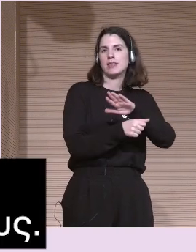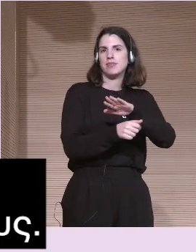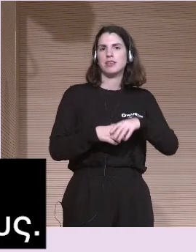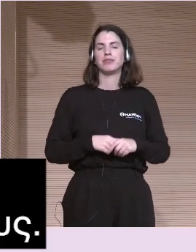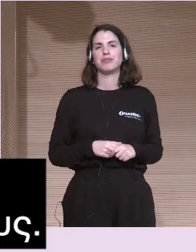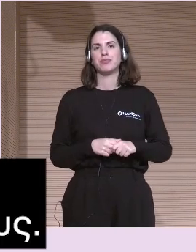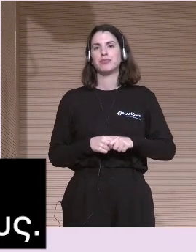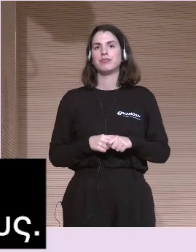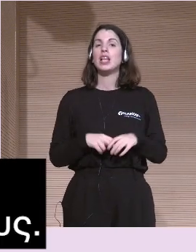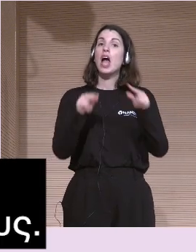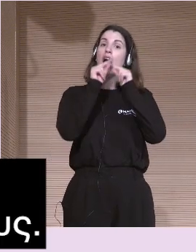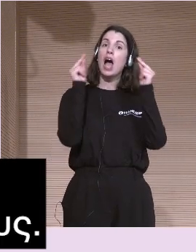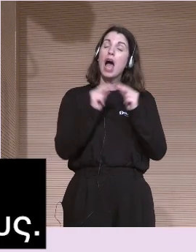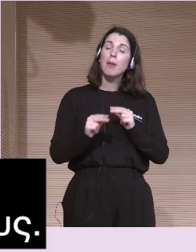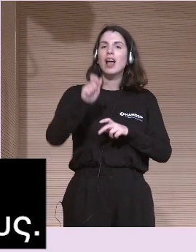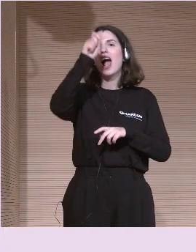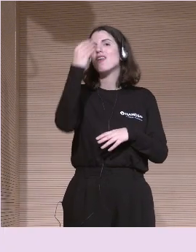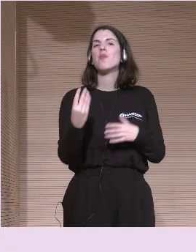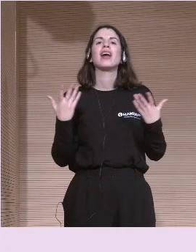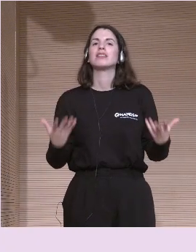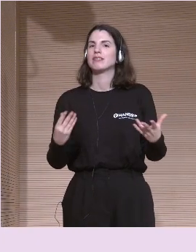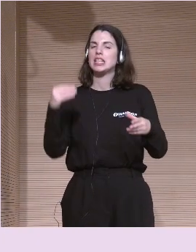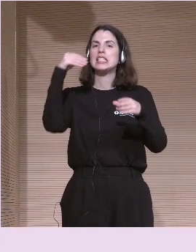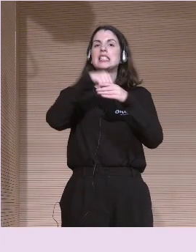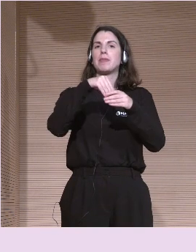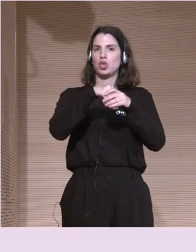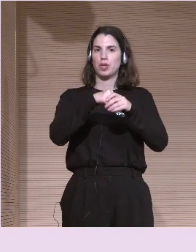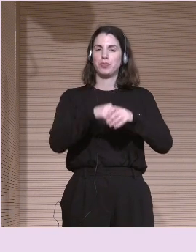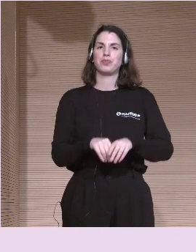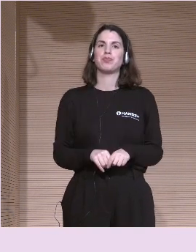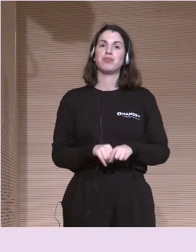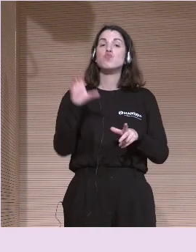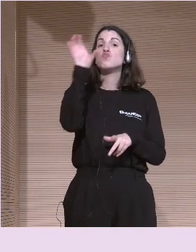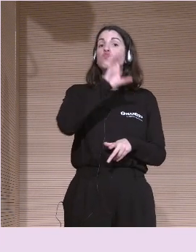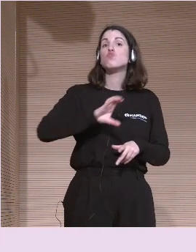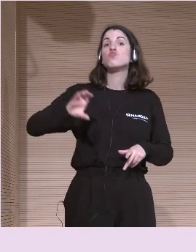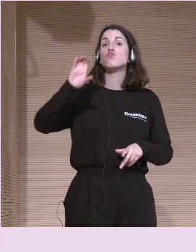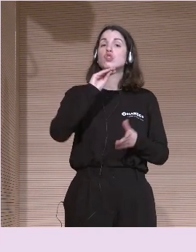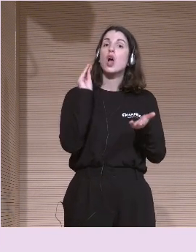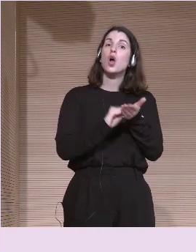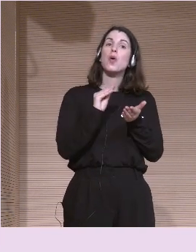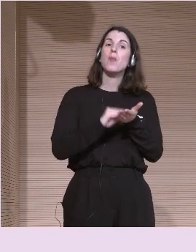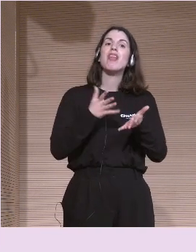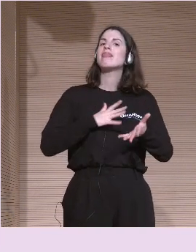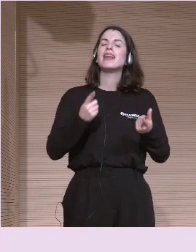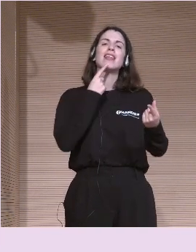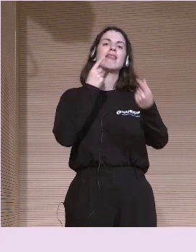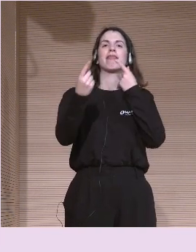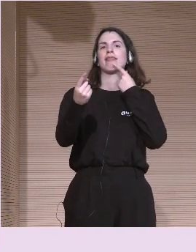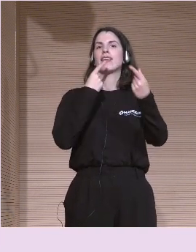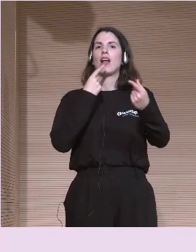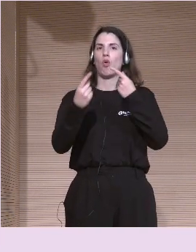participatory in all of those ways. The museum is conversational. Sometimes when the museum's got, you